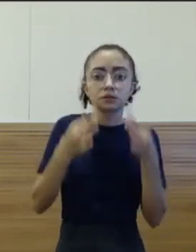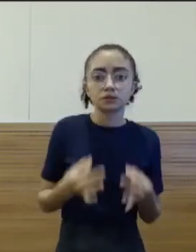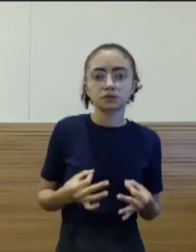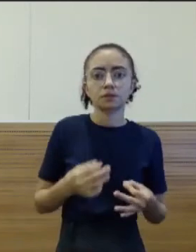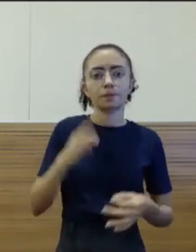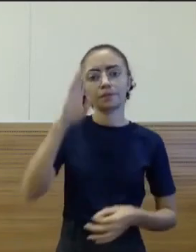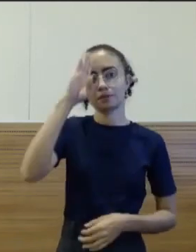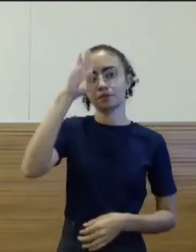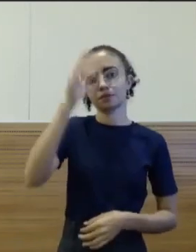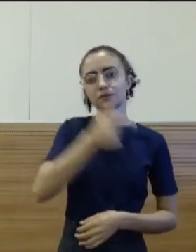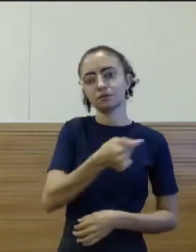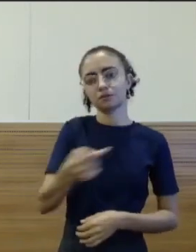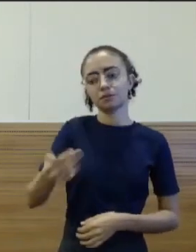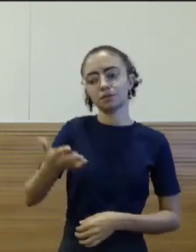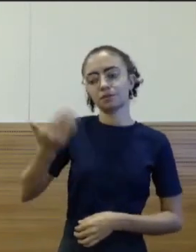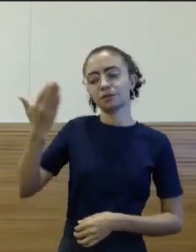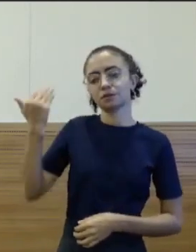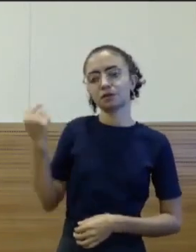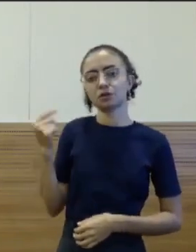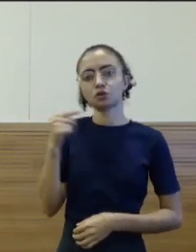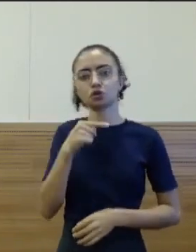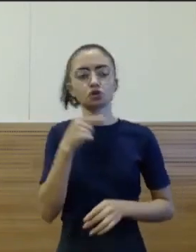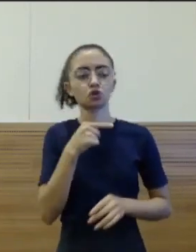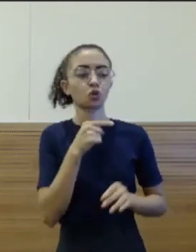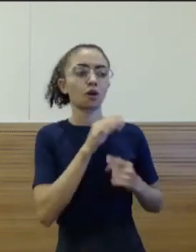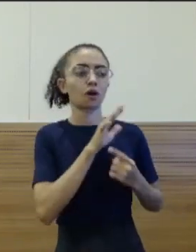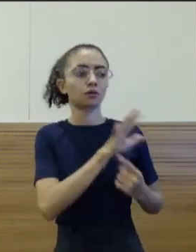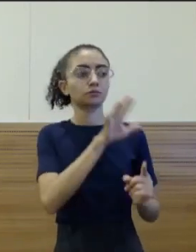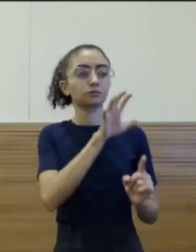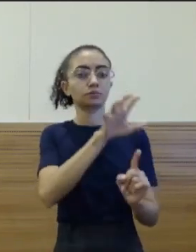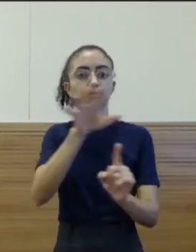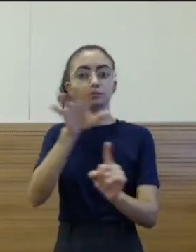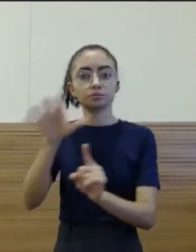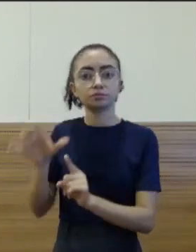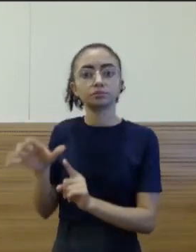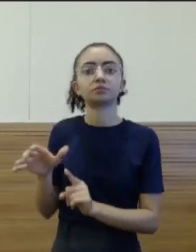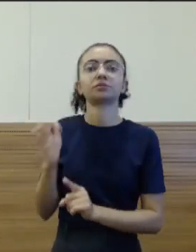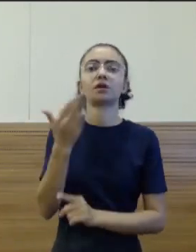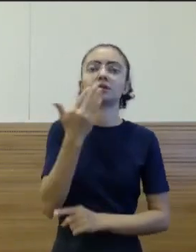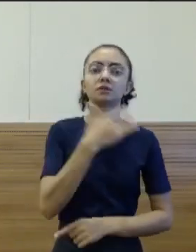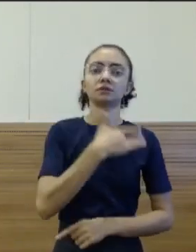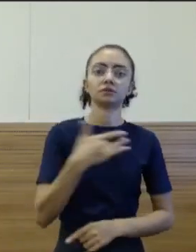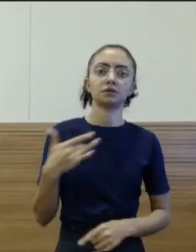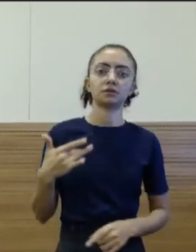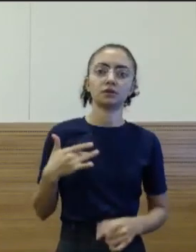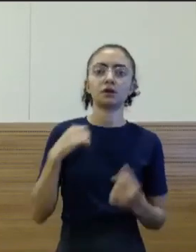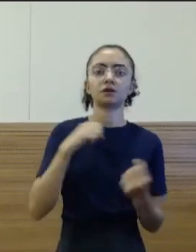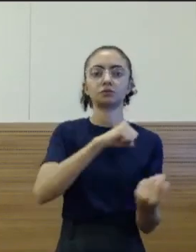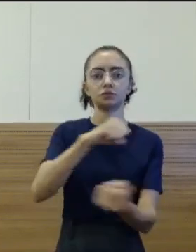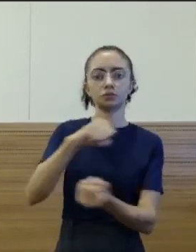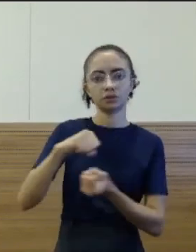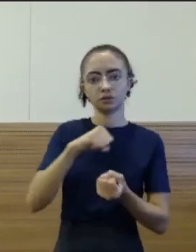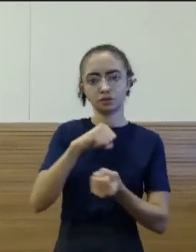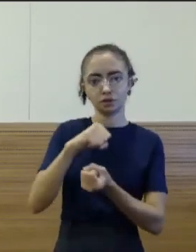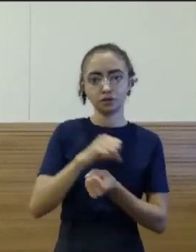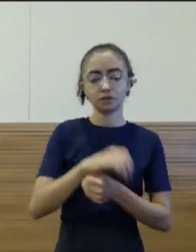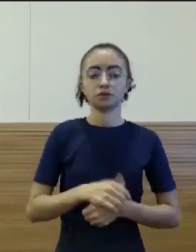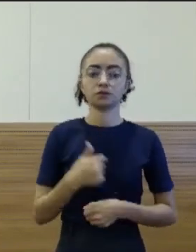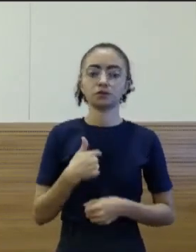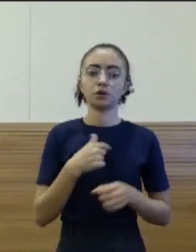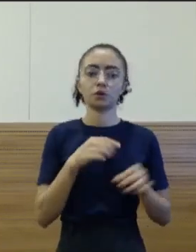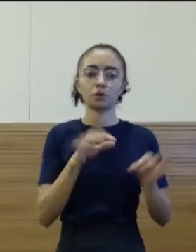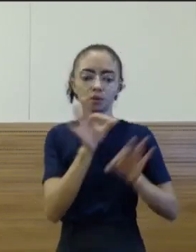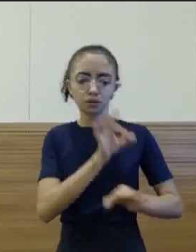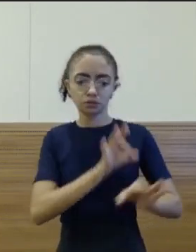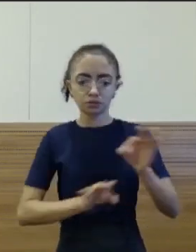they are inductors of these healthy and sustainable food systems. So I'll structure my presentation with